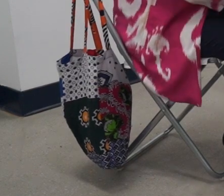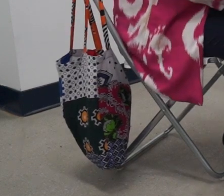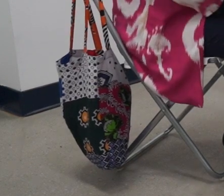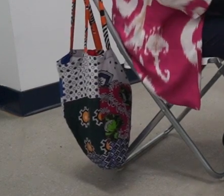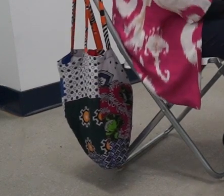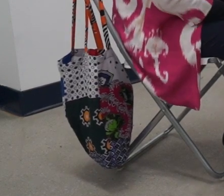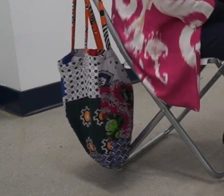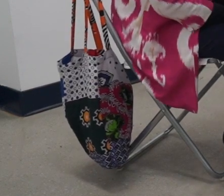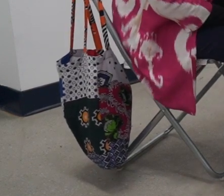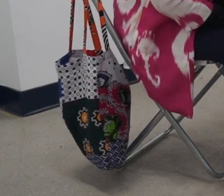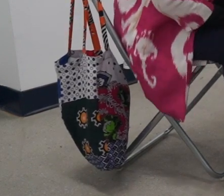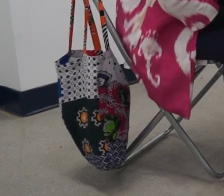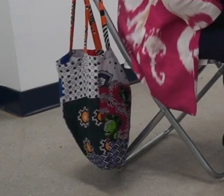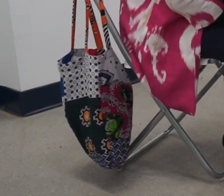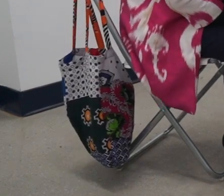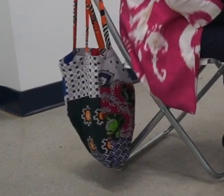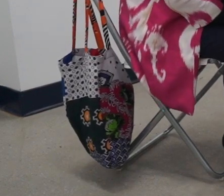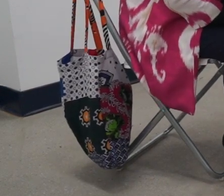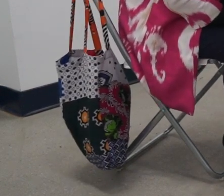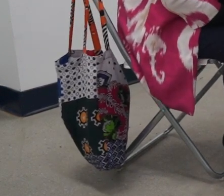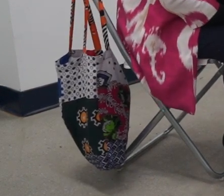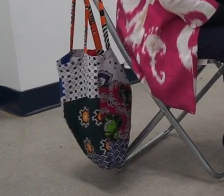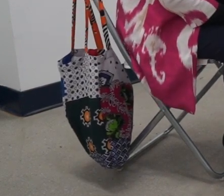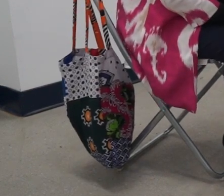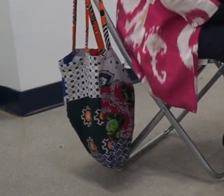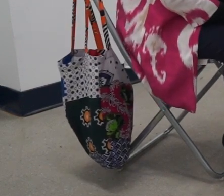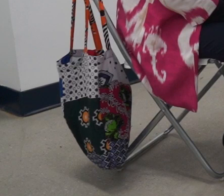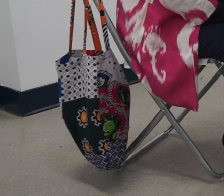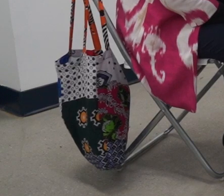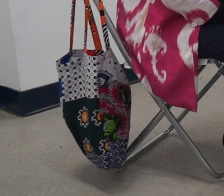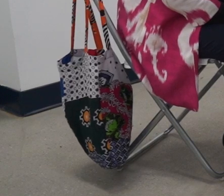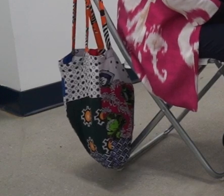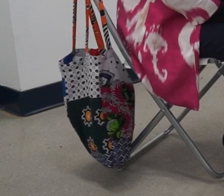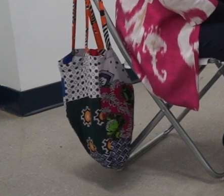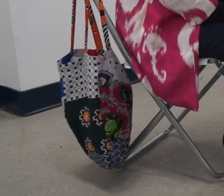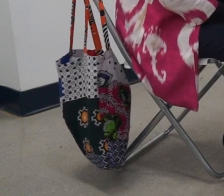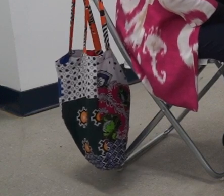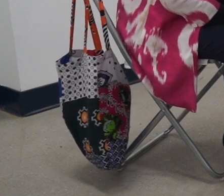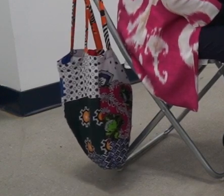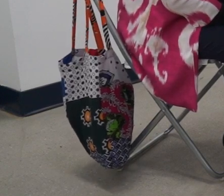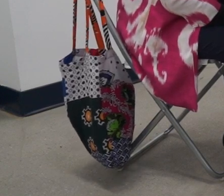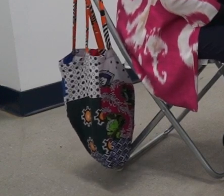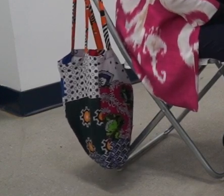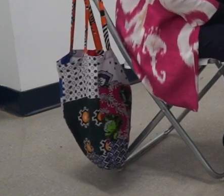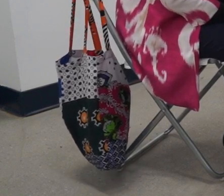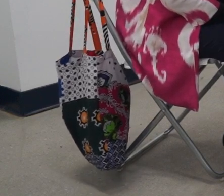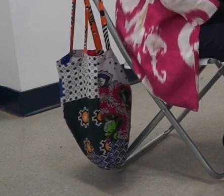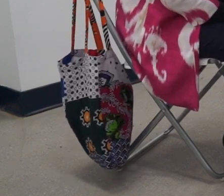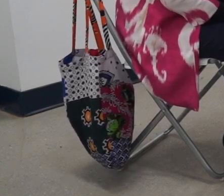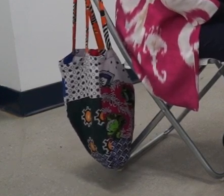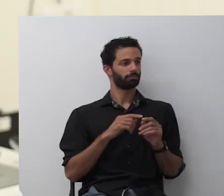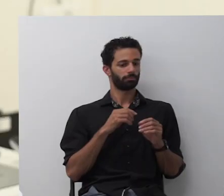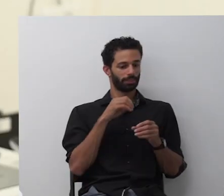volunteers, Cathi, for making this event tonight possible. It's really great to be in community with you. As Alex said, it's been